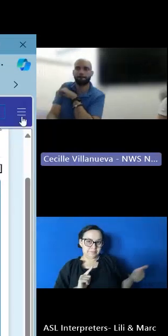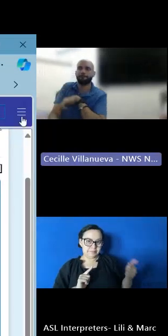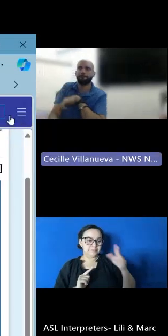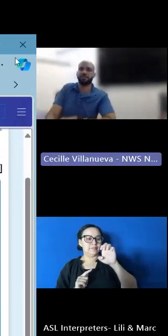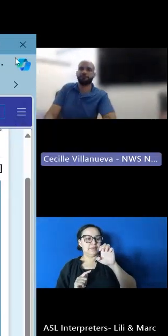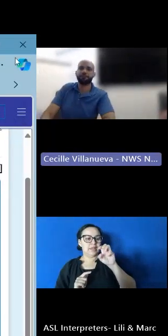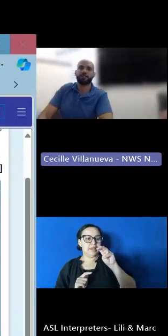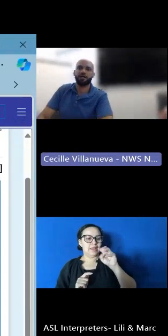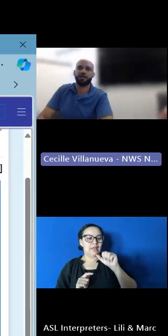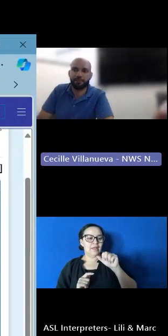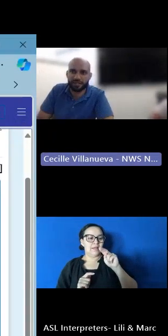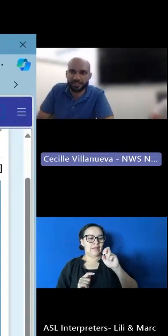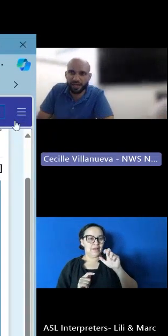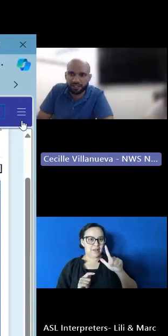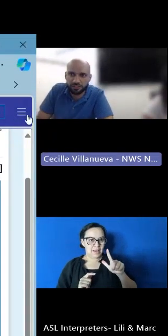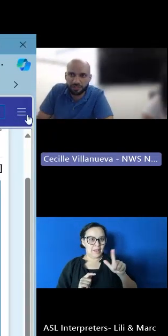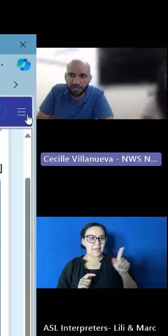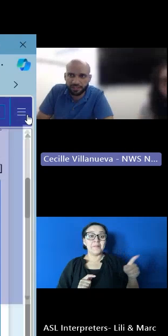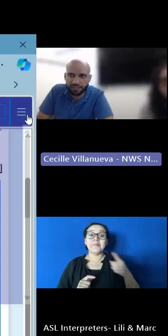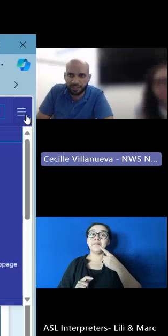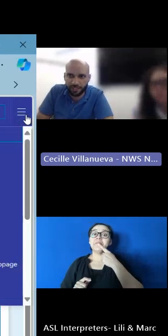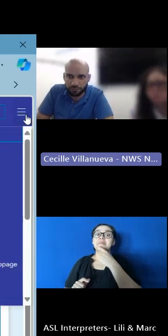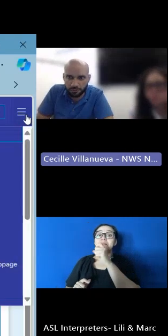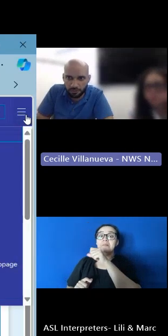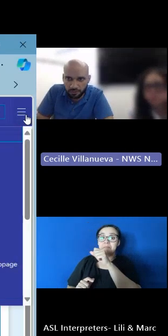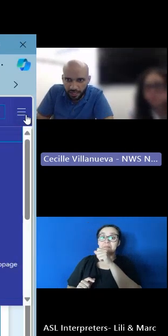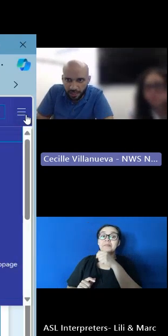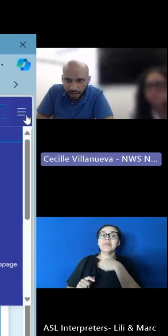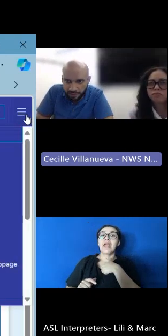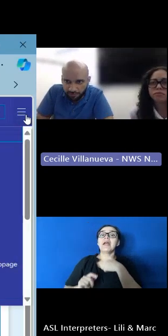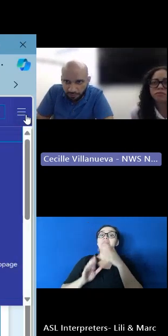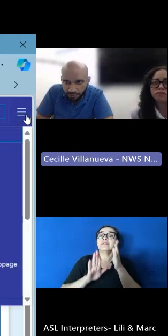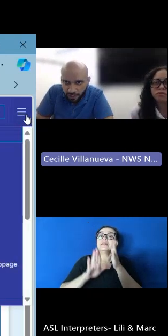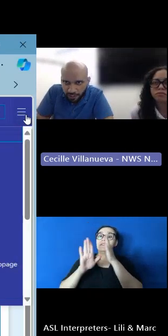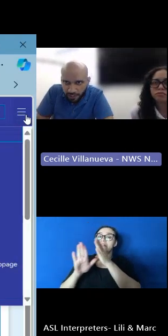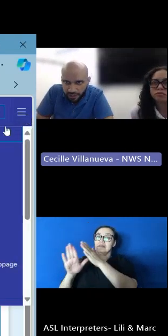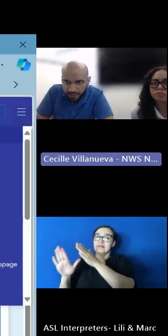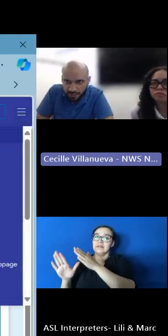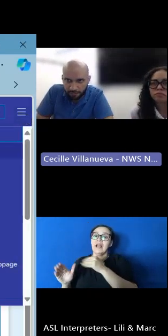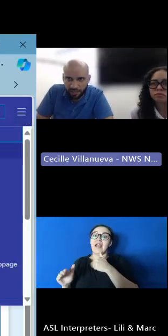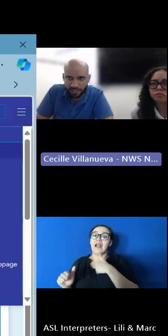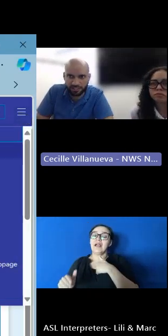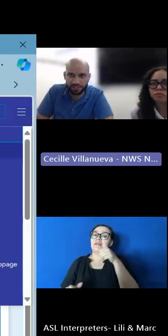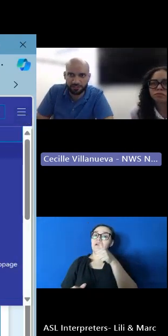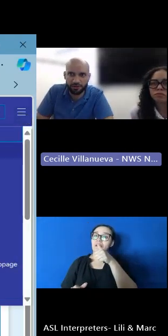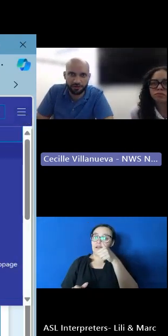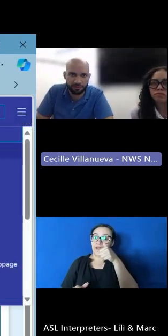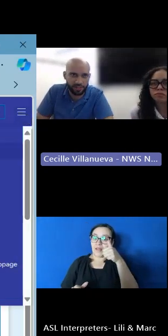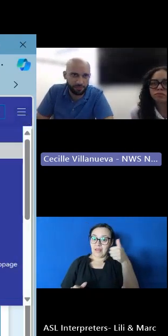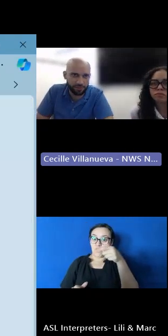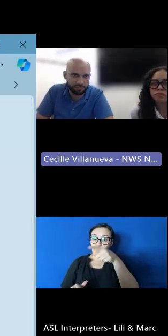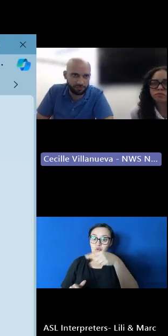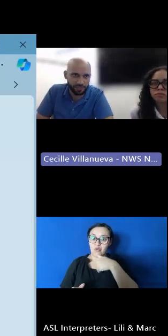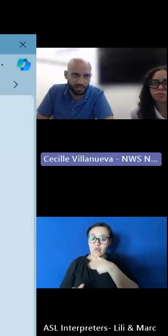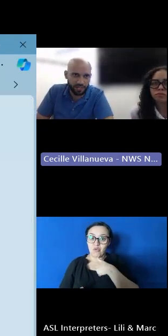pass the baton to Emmanuel again. Yes, on the additional tabs, you can see another